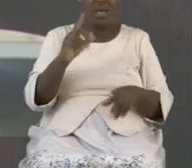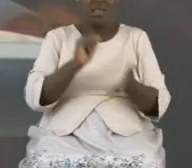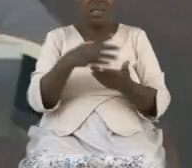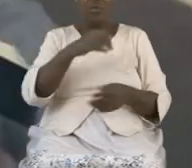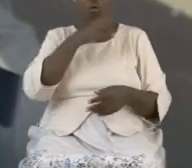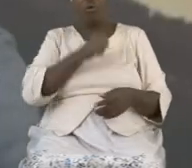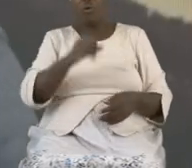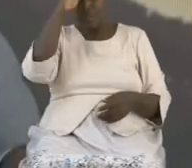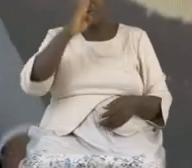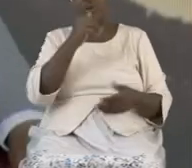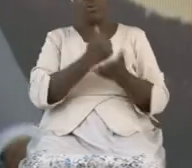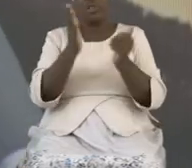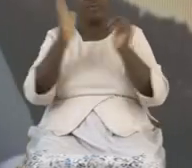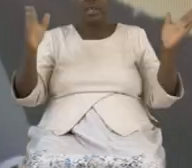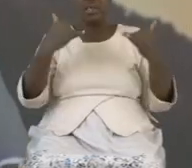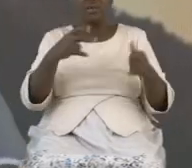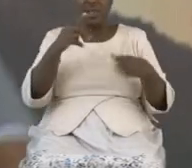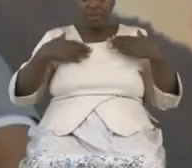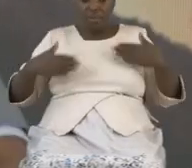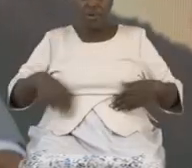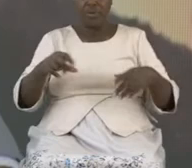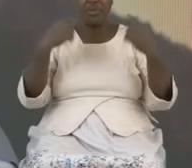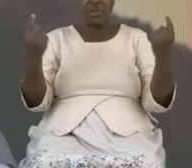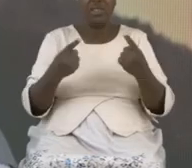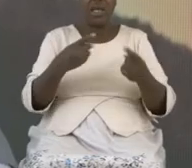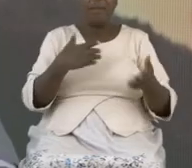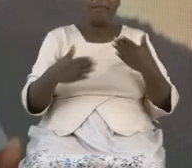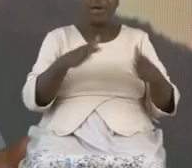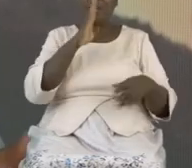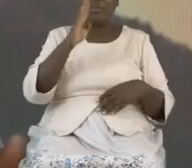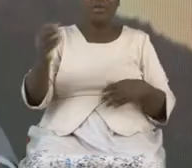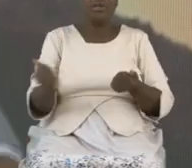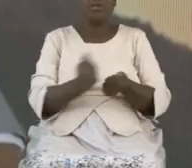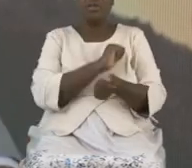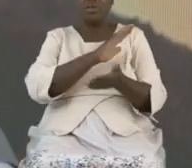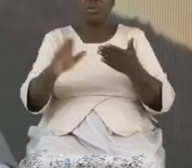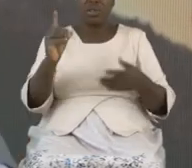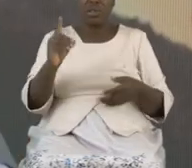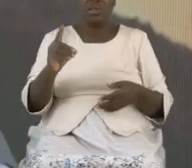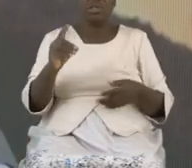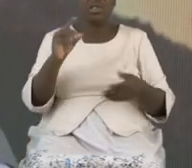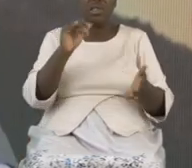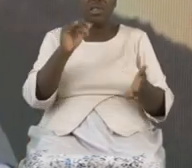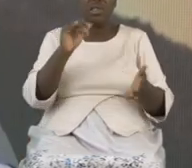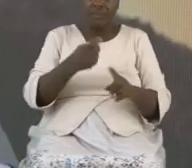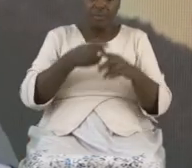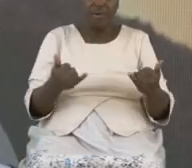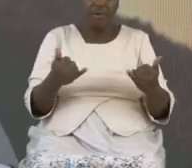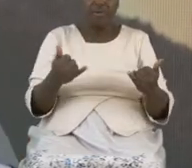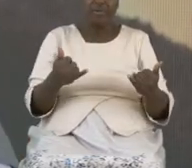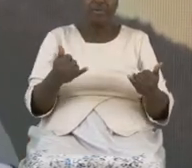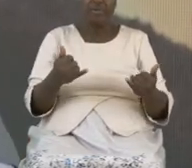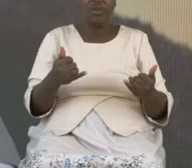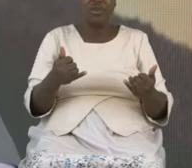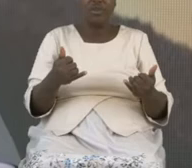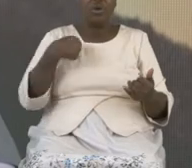now, the body of sin might be destroyed, that henceforth we shall not